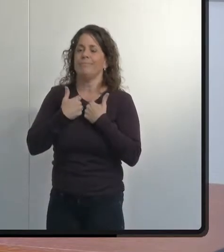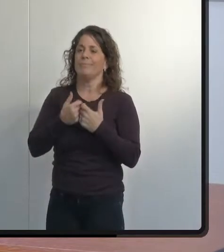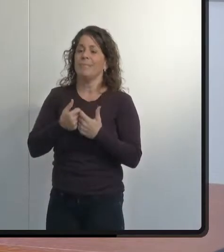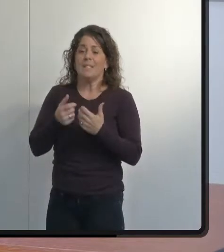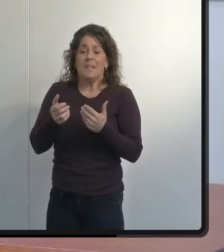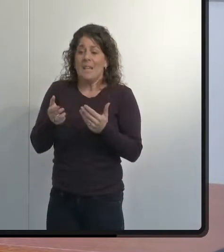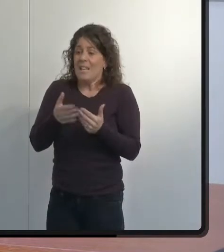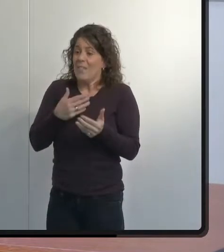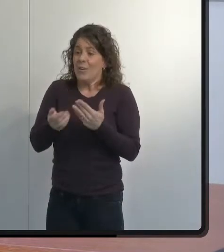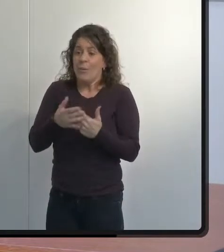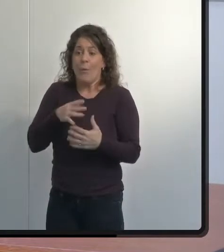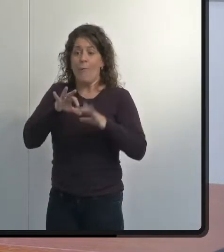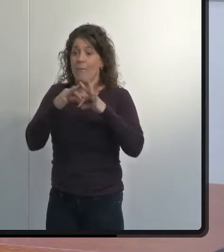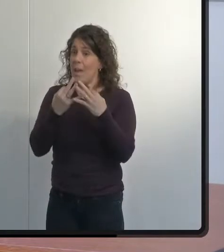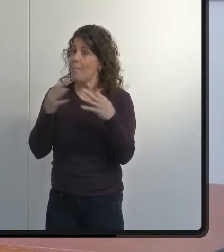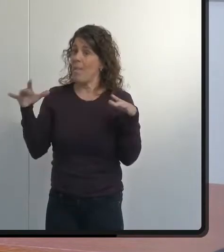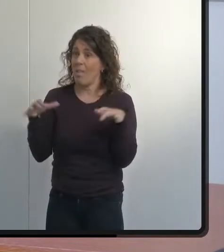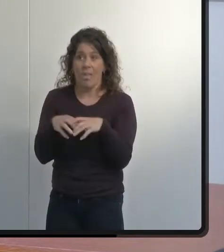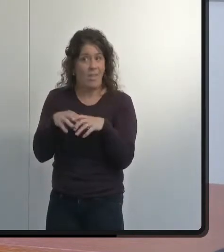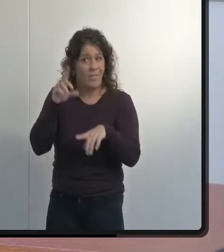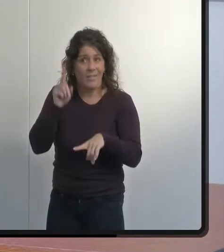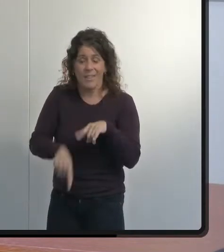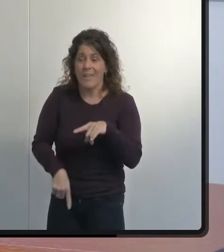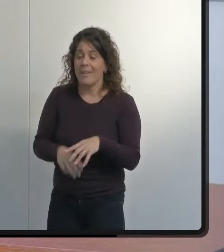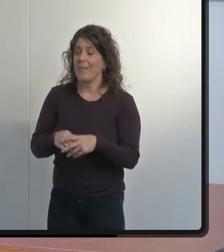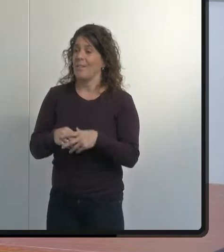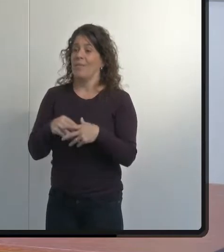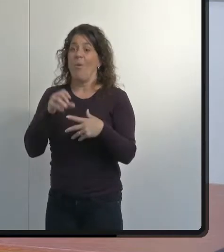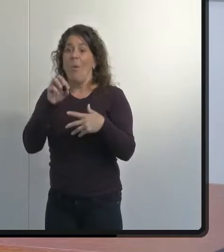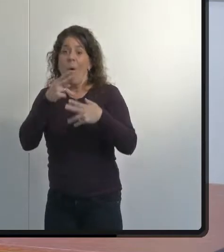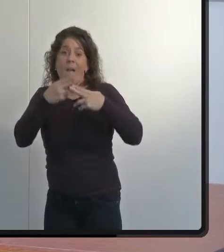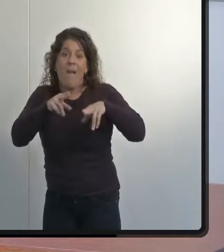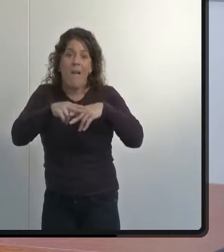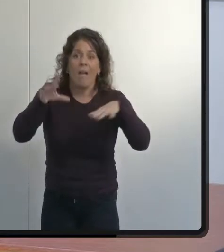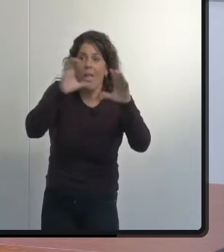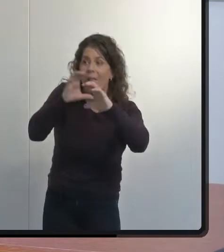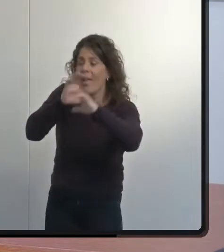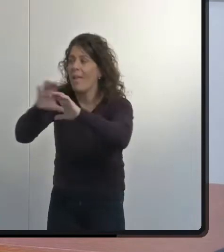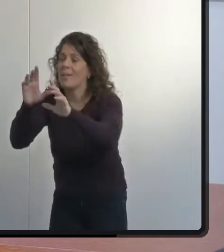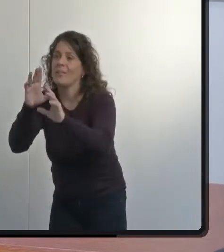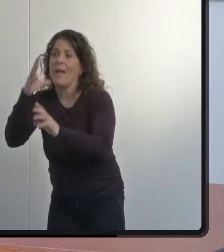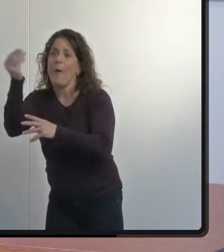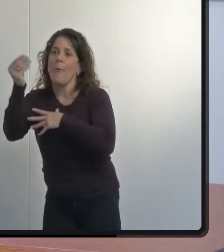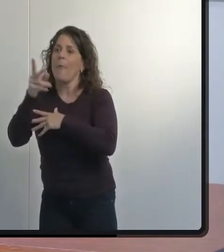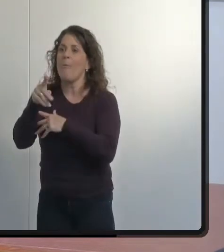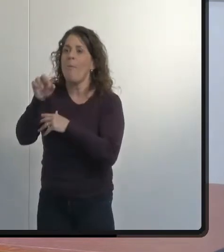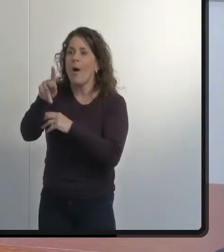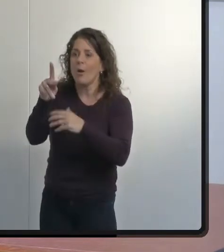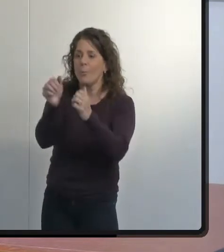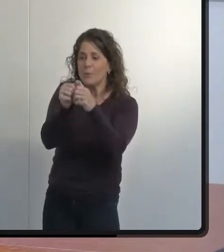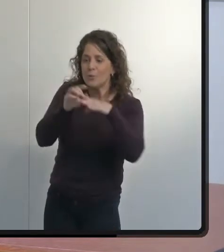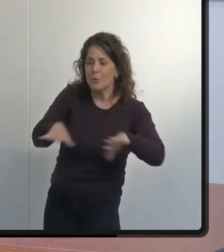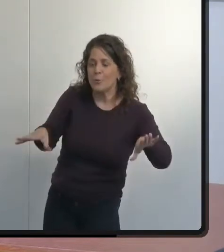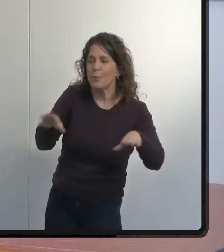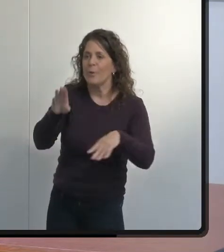family gatherings that were large, no egg hunts in the park, no church services in person, barbecues, or restaurant